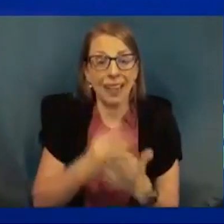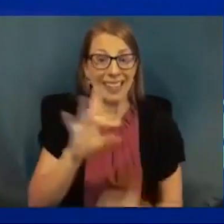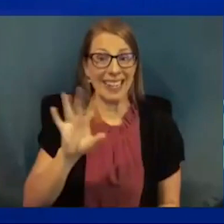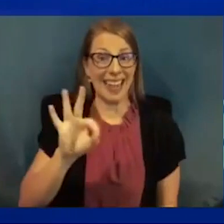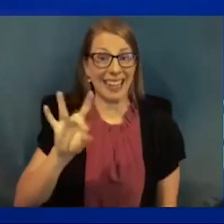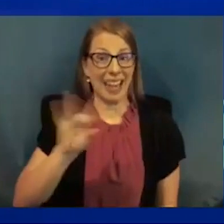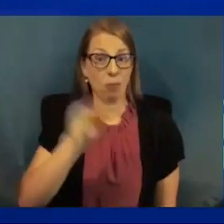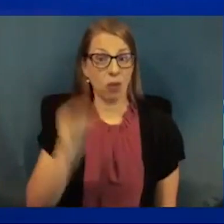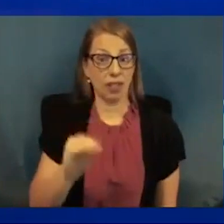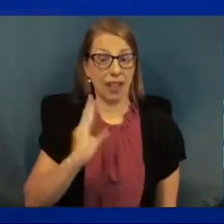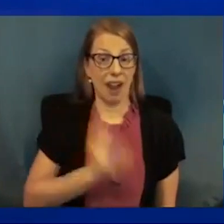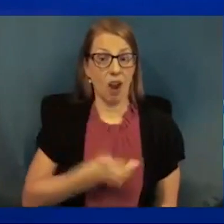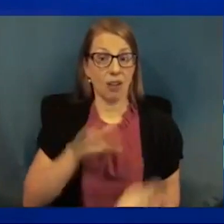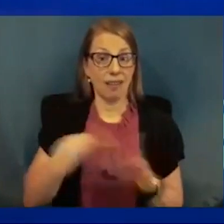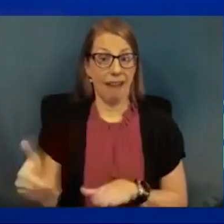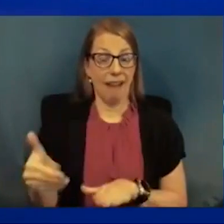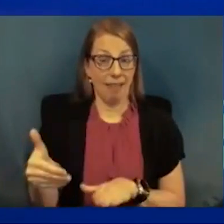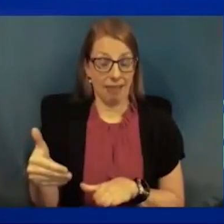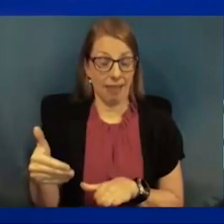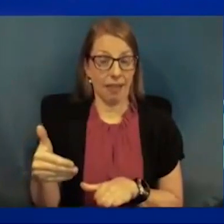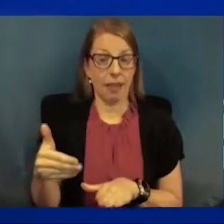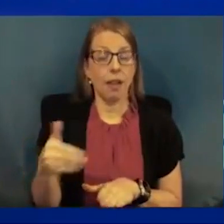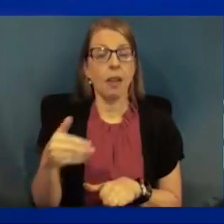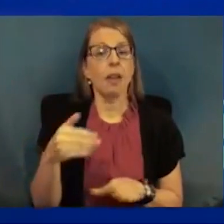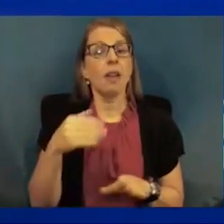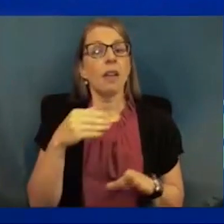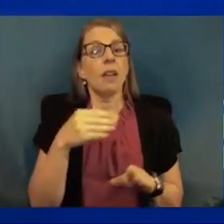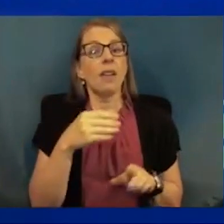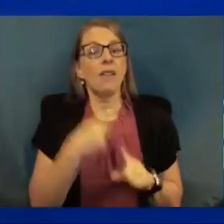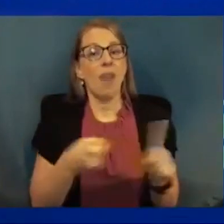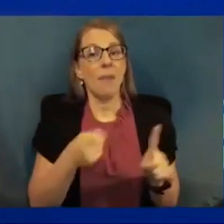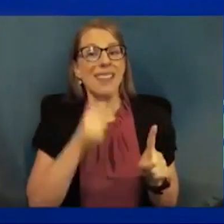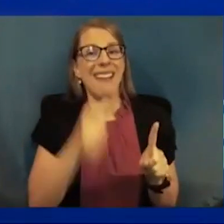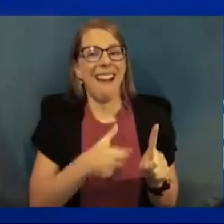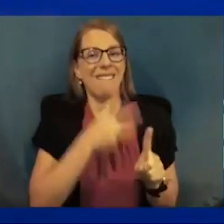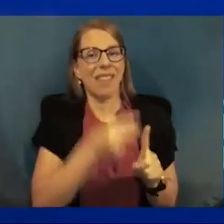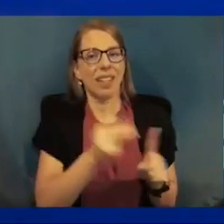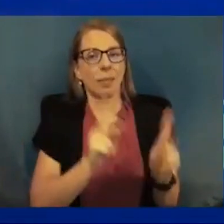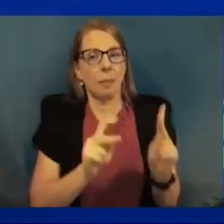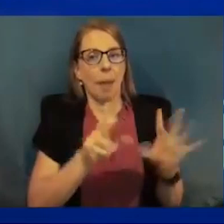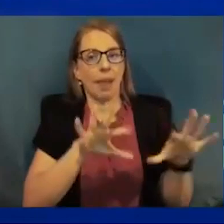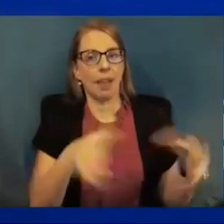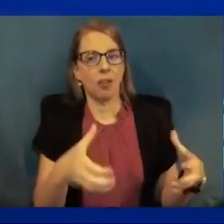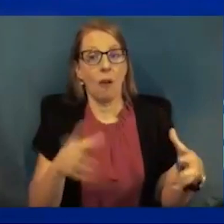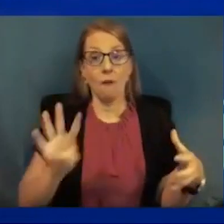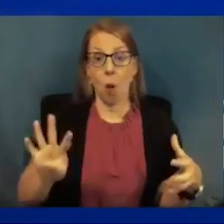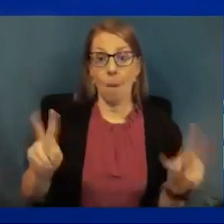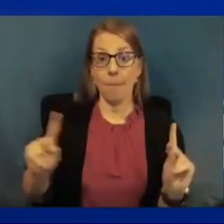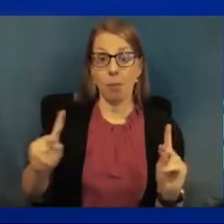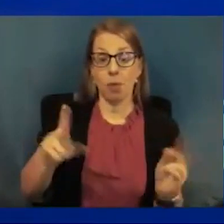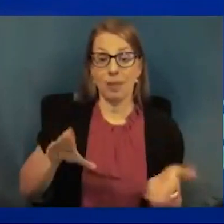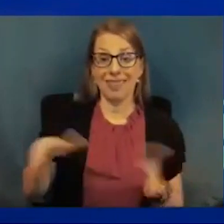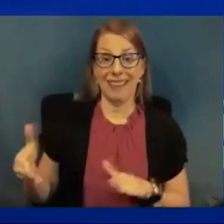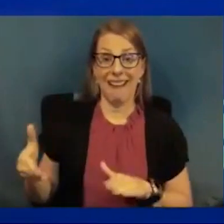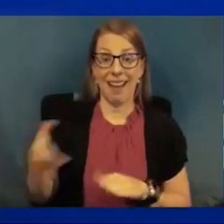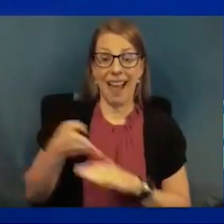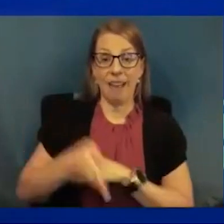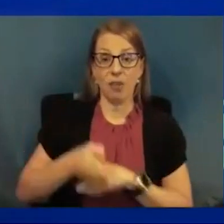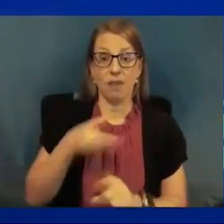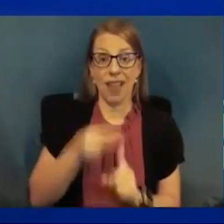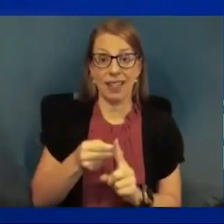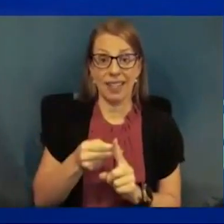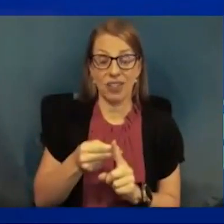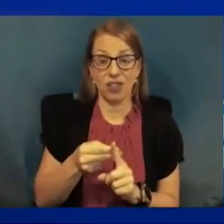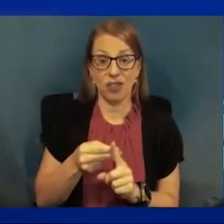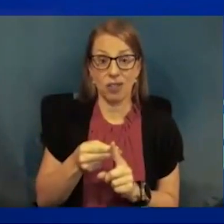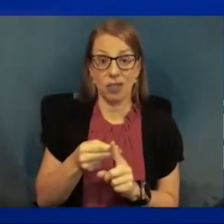our scene have been in unvaccinated populations, and the 4 people who have died after the vaccination from the